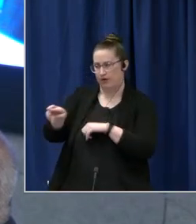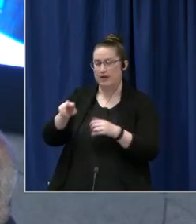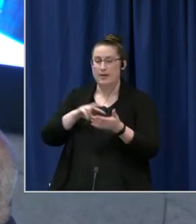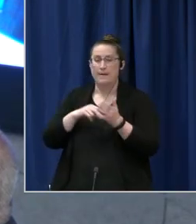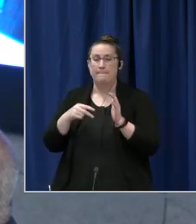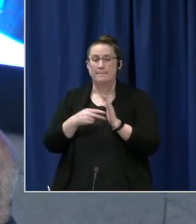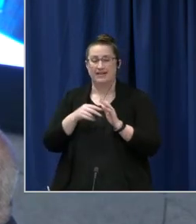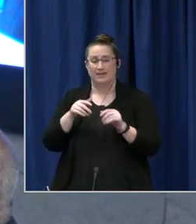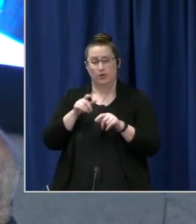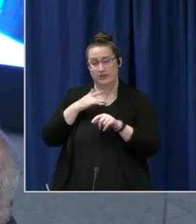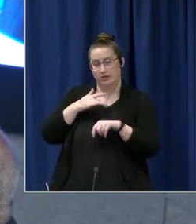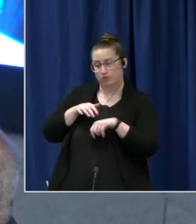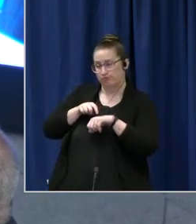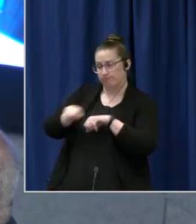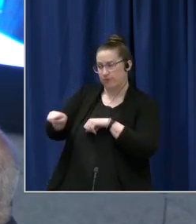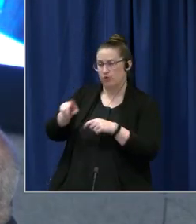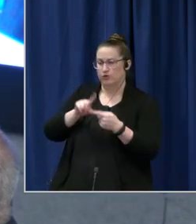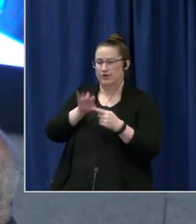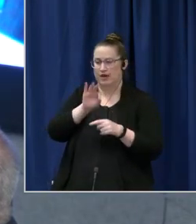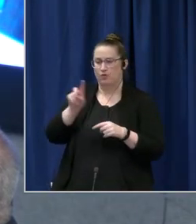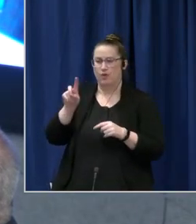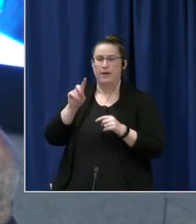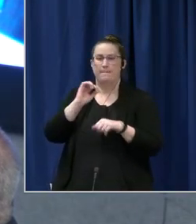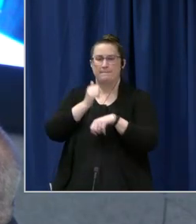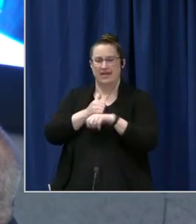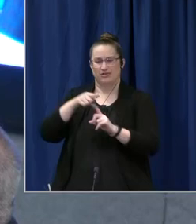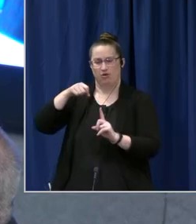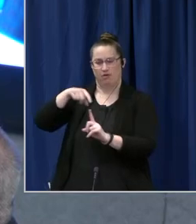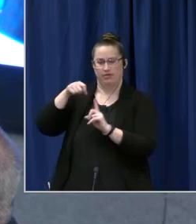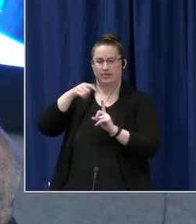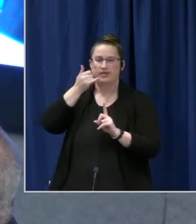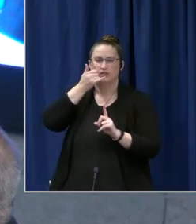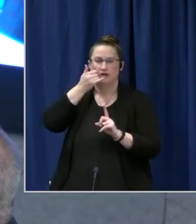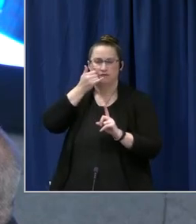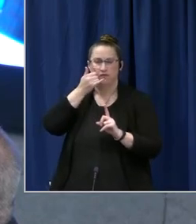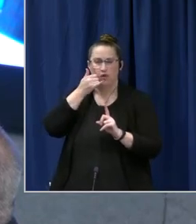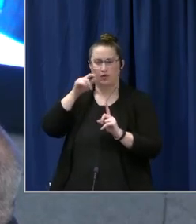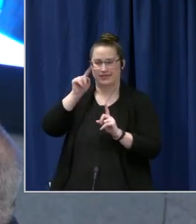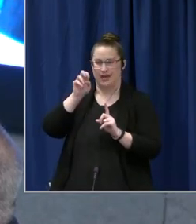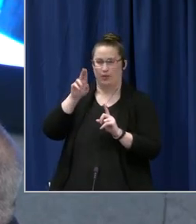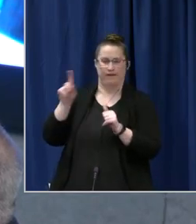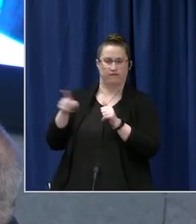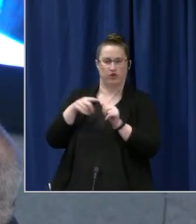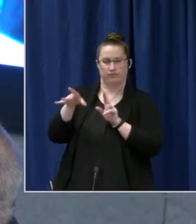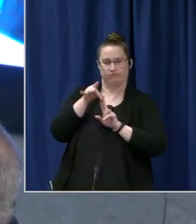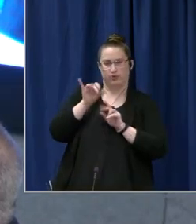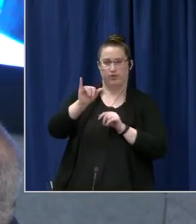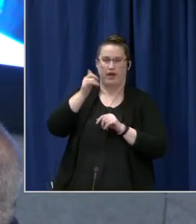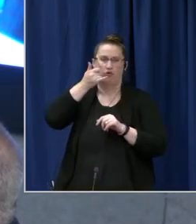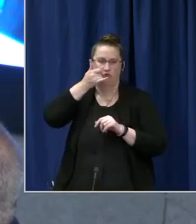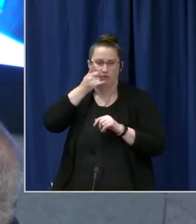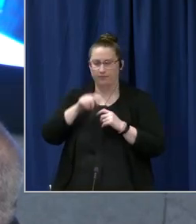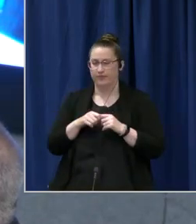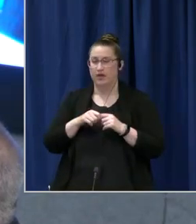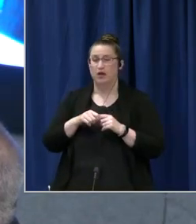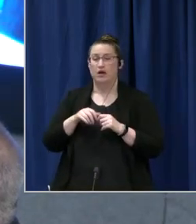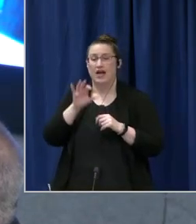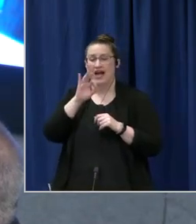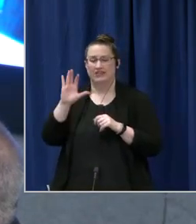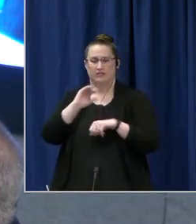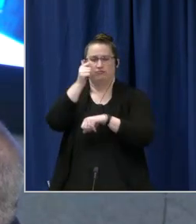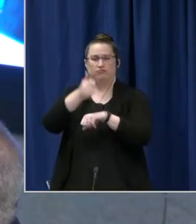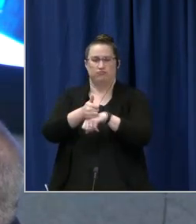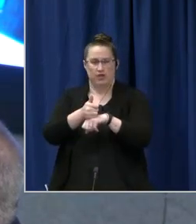calls to 911 based on the location of the cell tower that first picks up the call. Earlier this month, the Commission adopted a report and order with rules